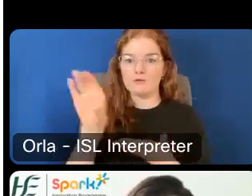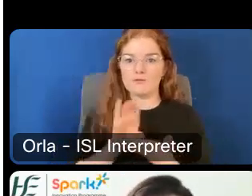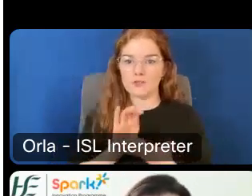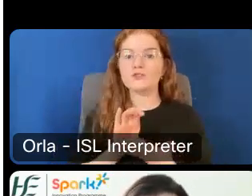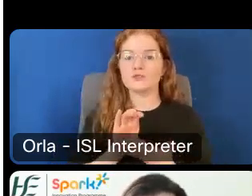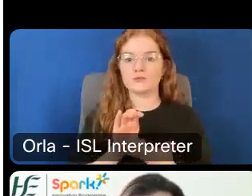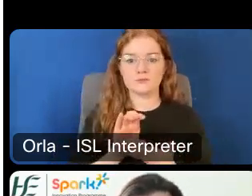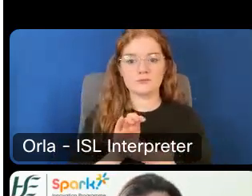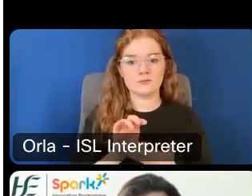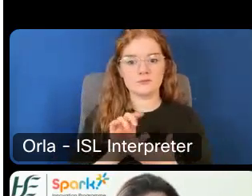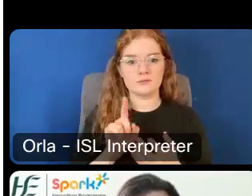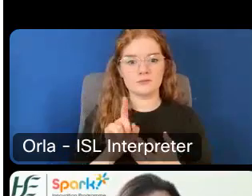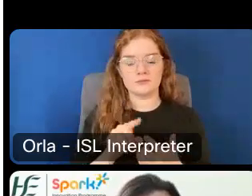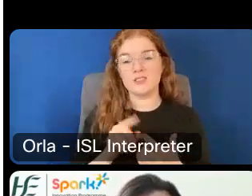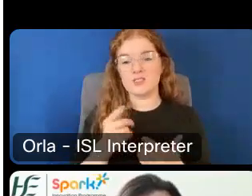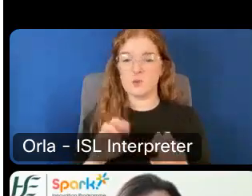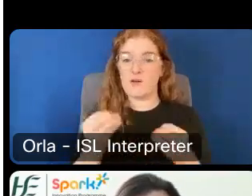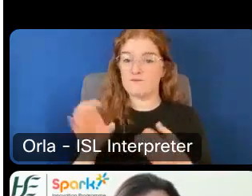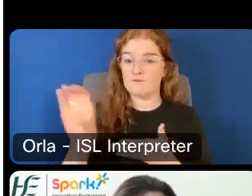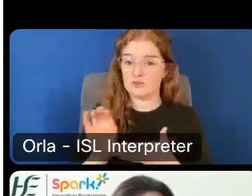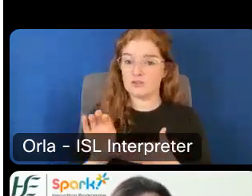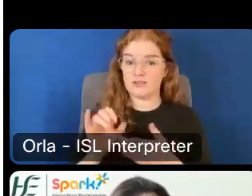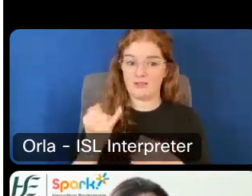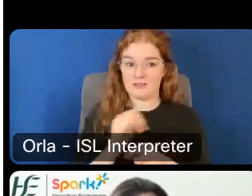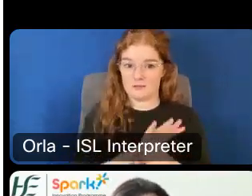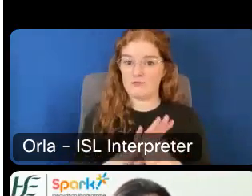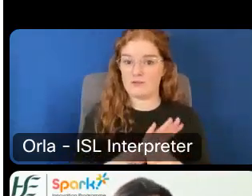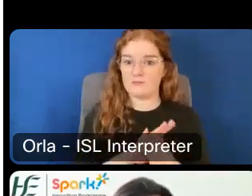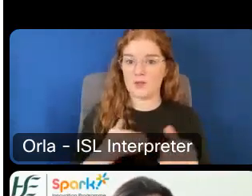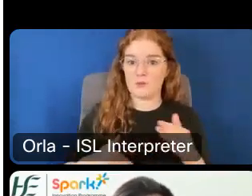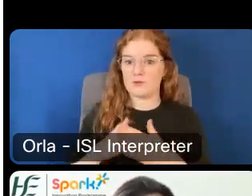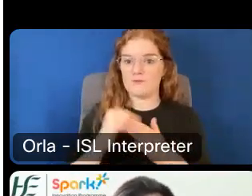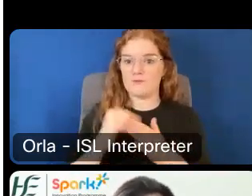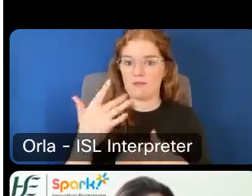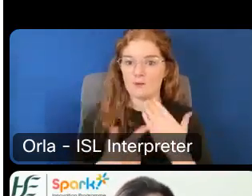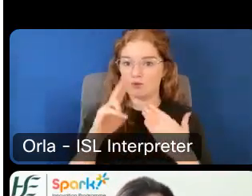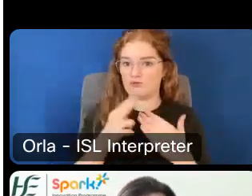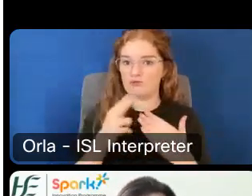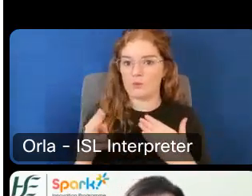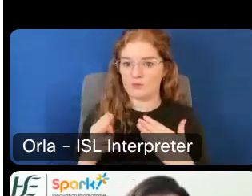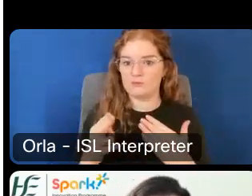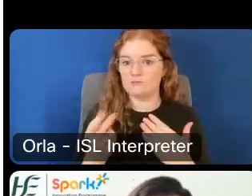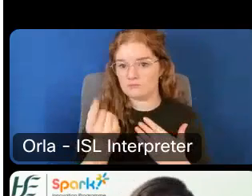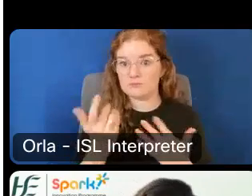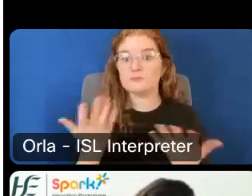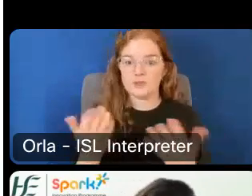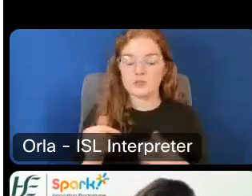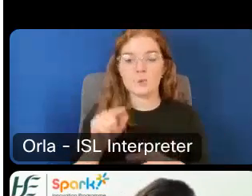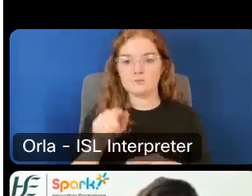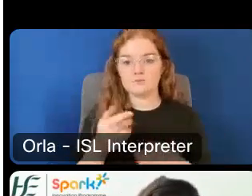stream, and we offer funding within this up to €5,000. This involves